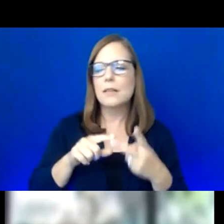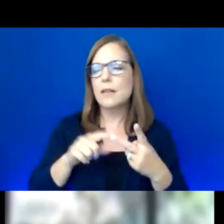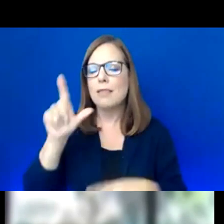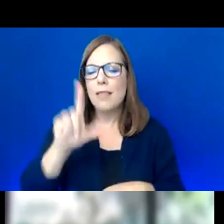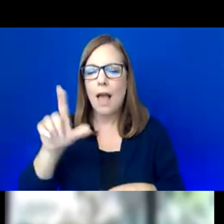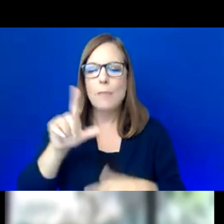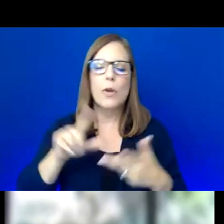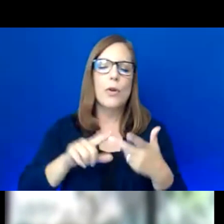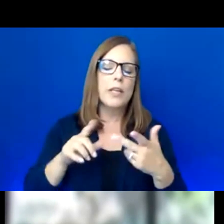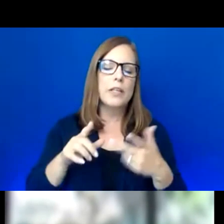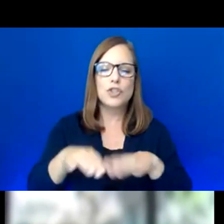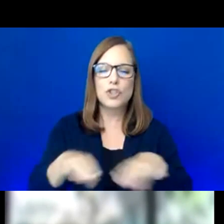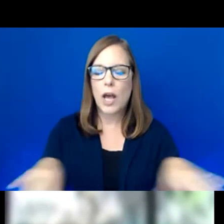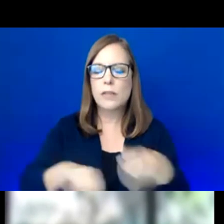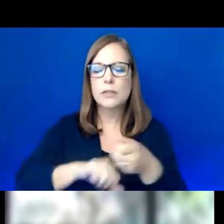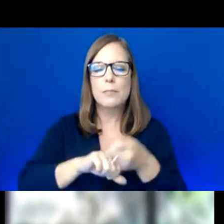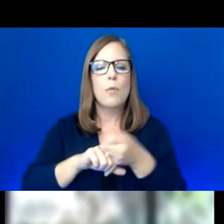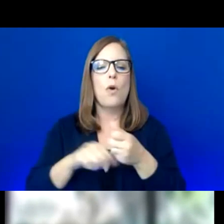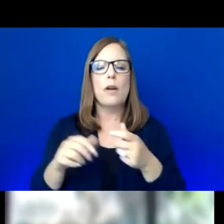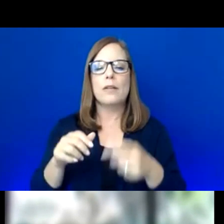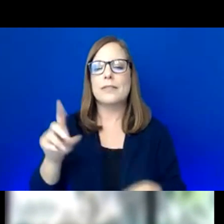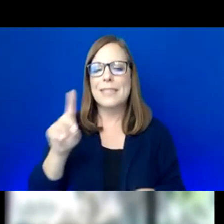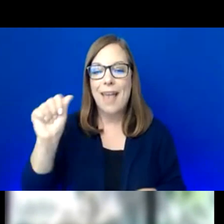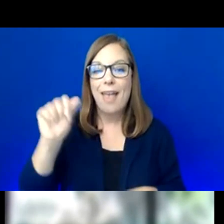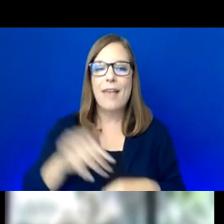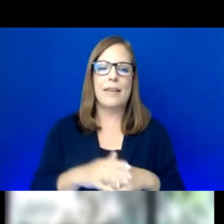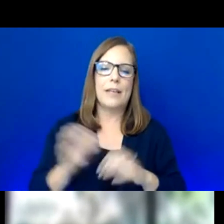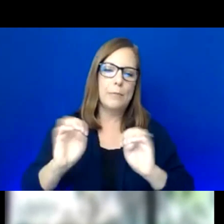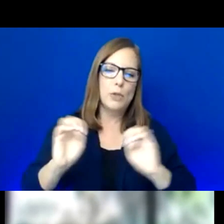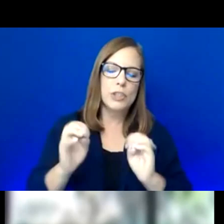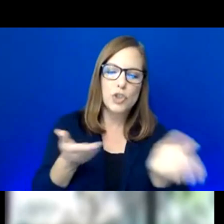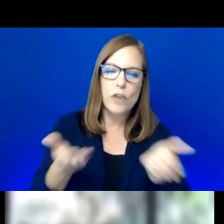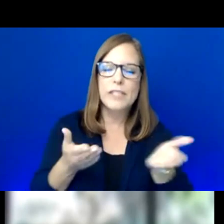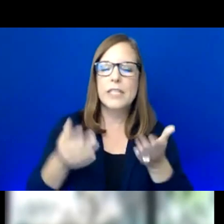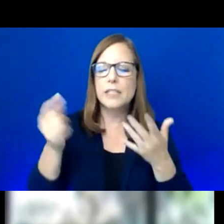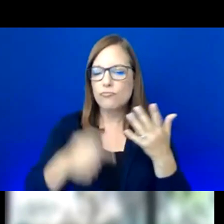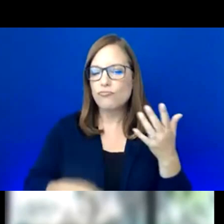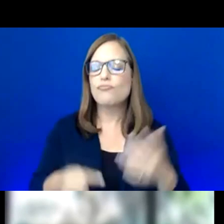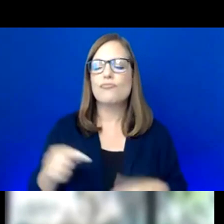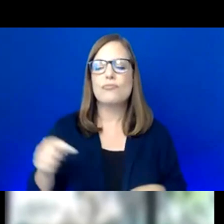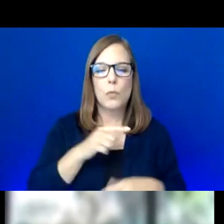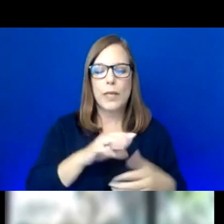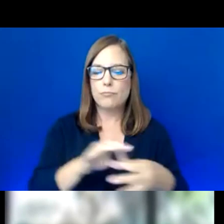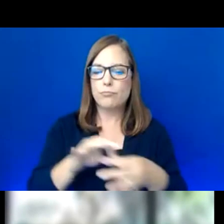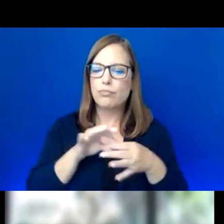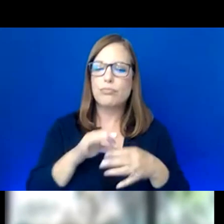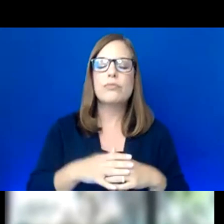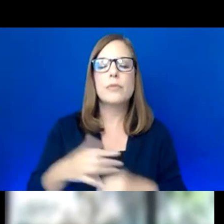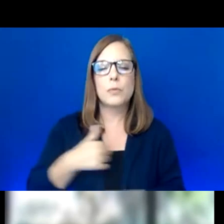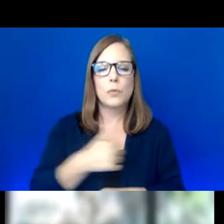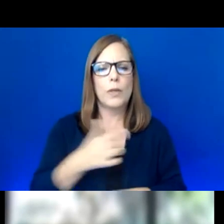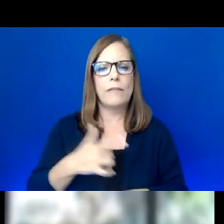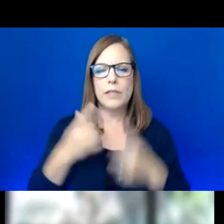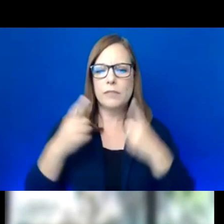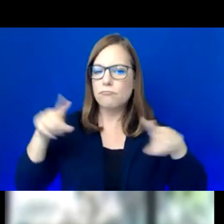our district attorney, emergency services. We feel that our system works and that our ecosystem also